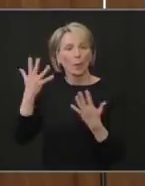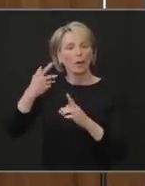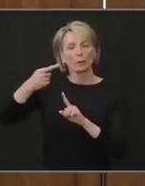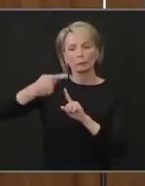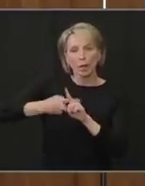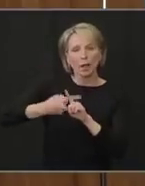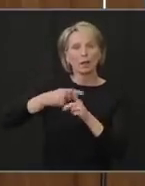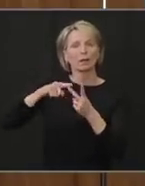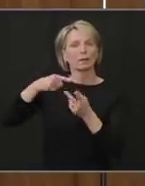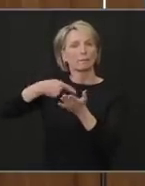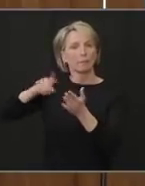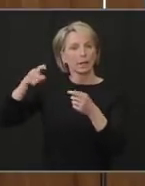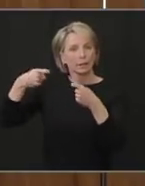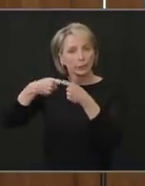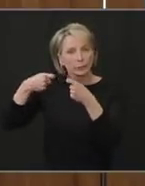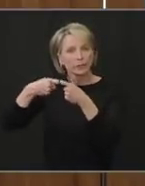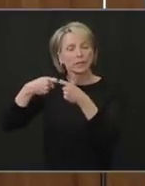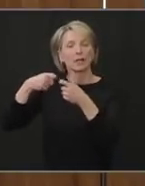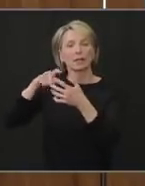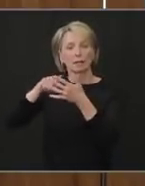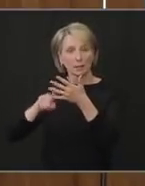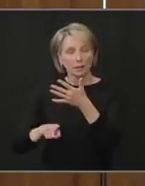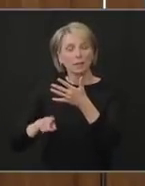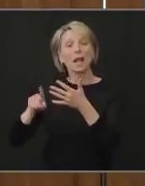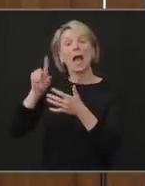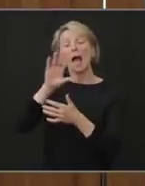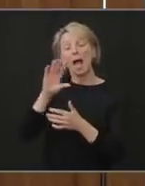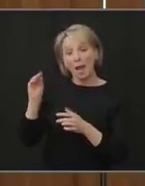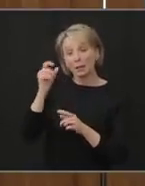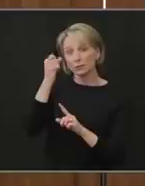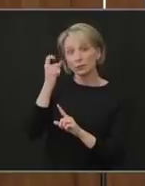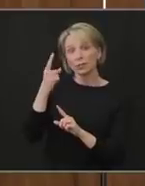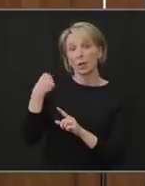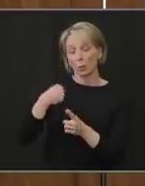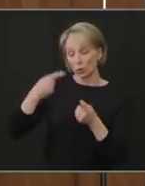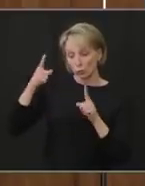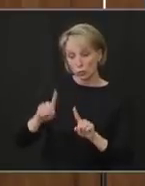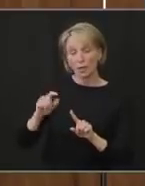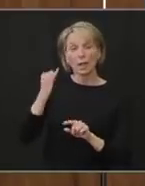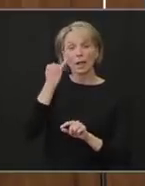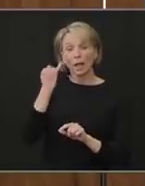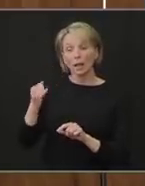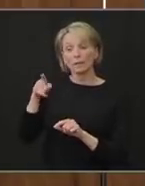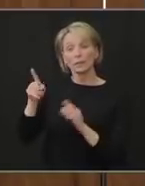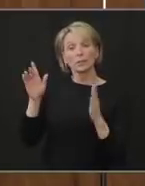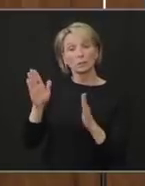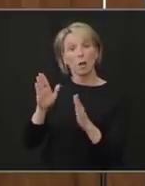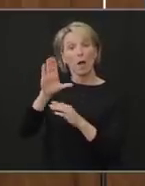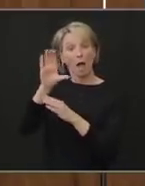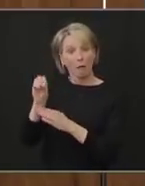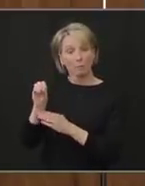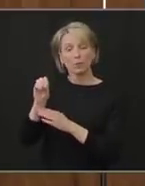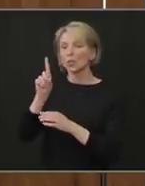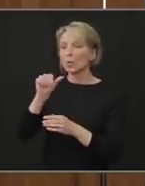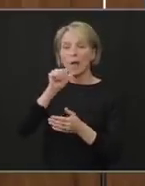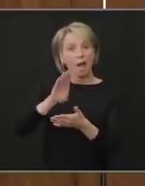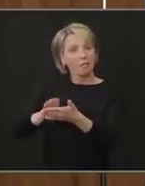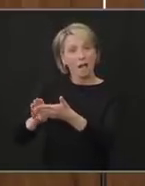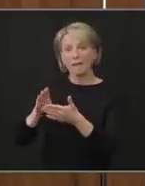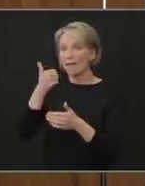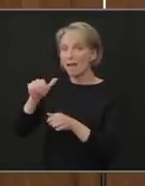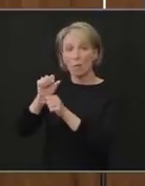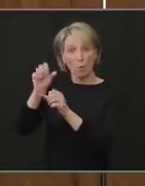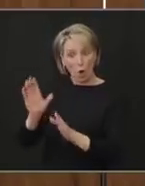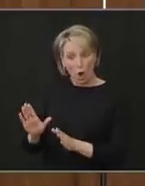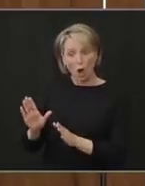but also can be forgiven if they continue to employ their workforce, a powerful